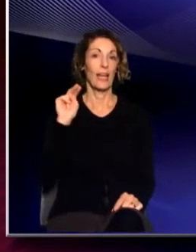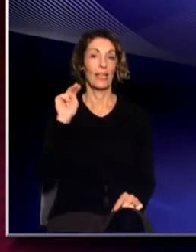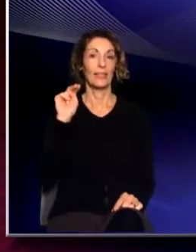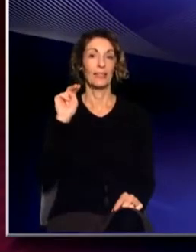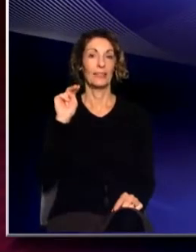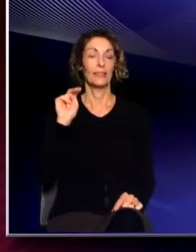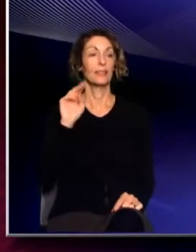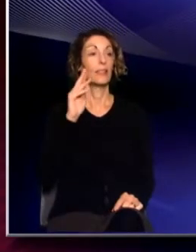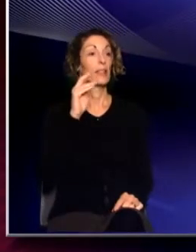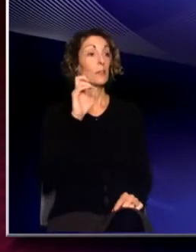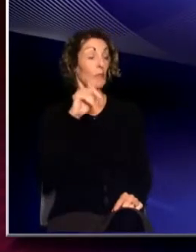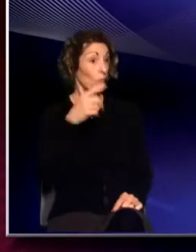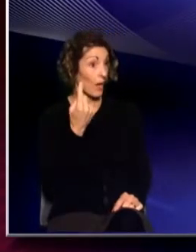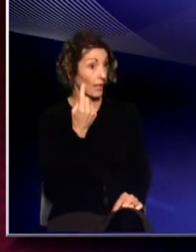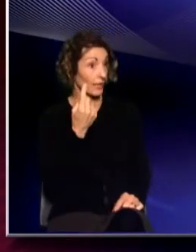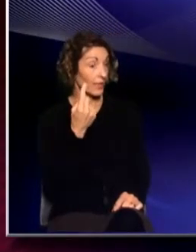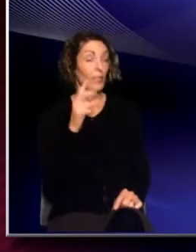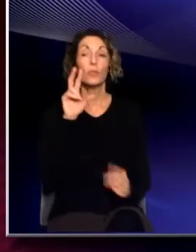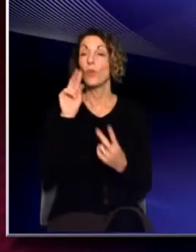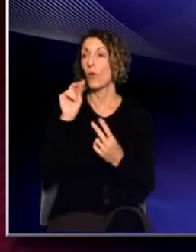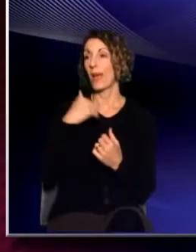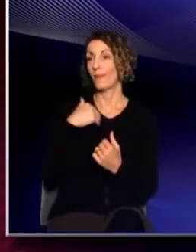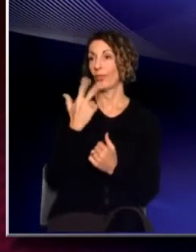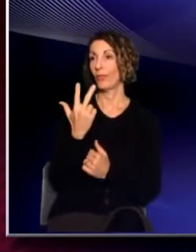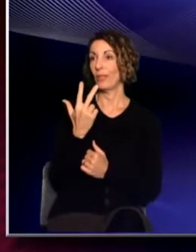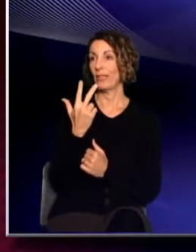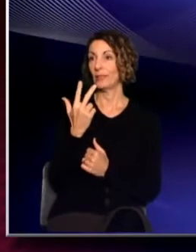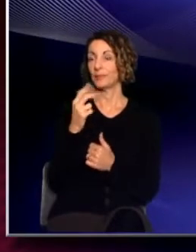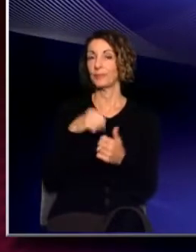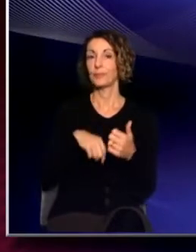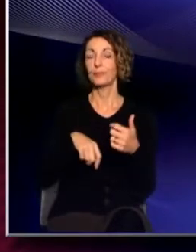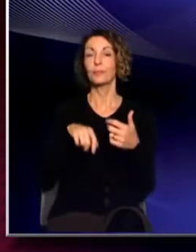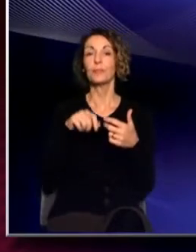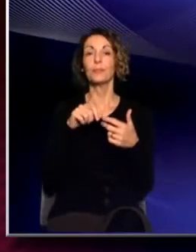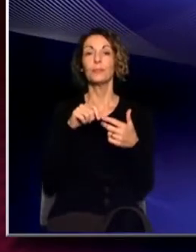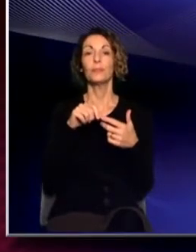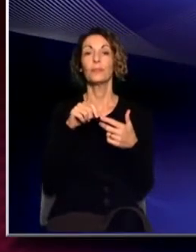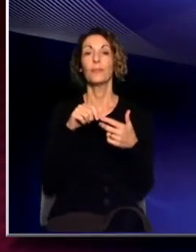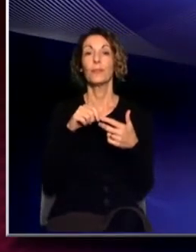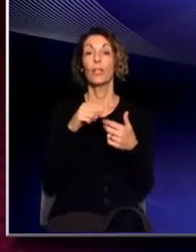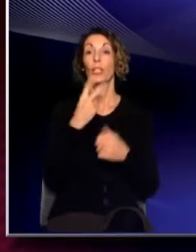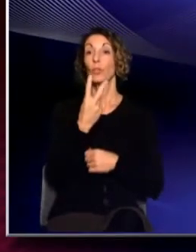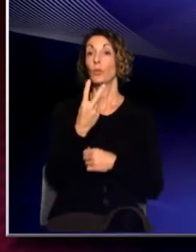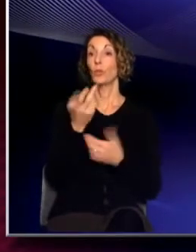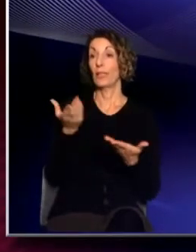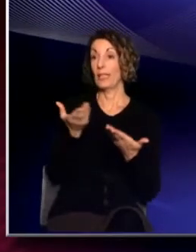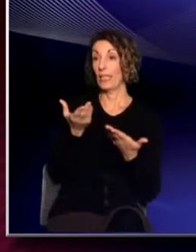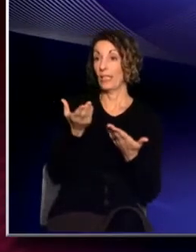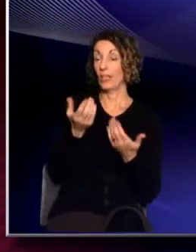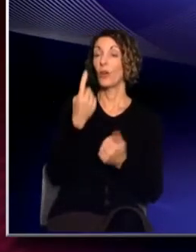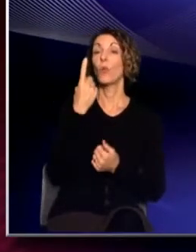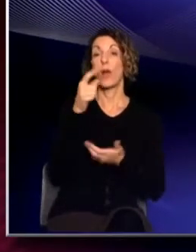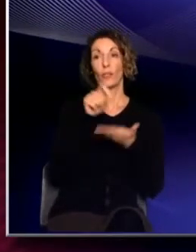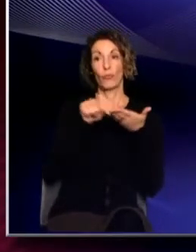How is there one? No, there's three. Two Okay, well, here. One has been